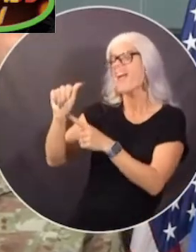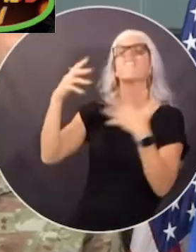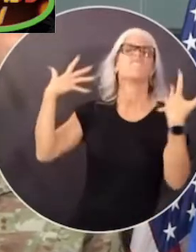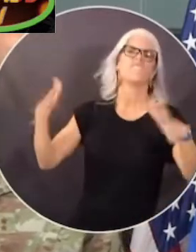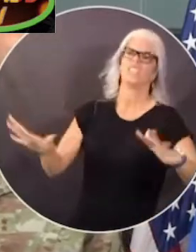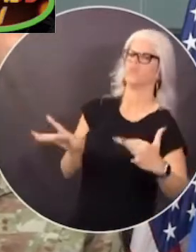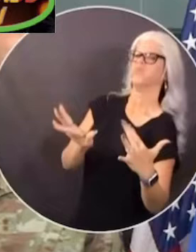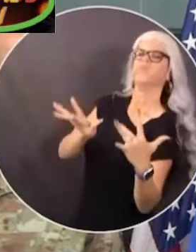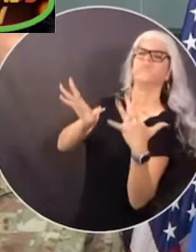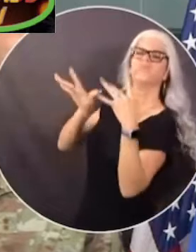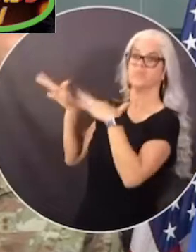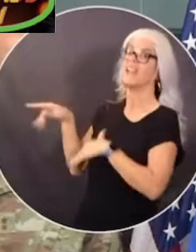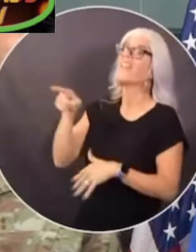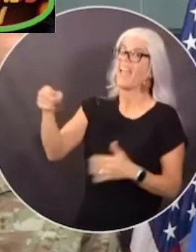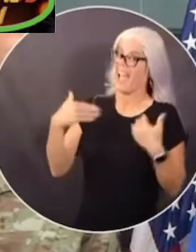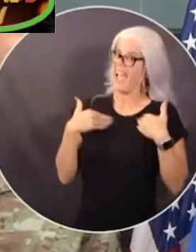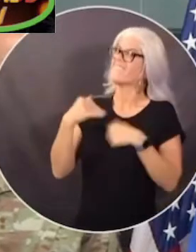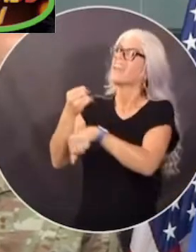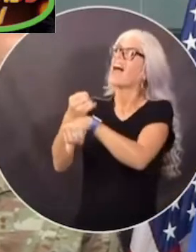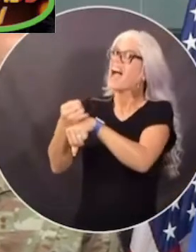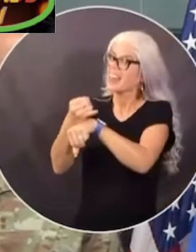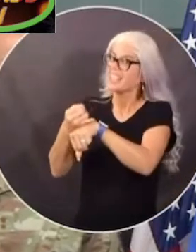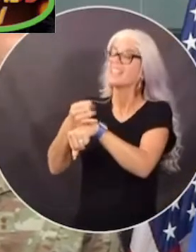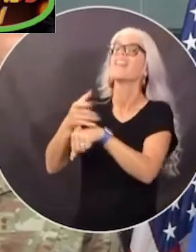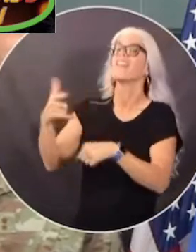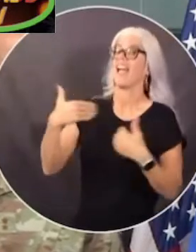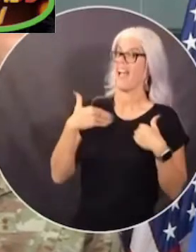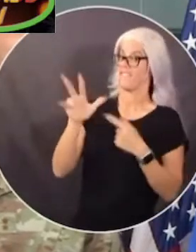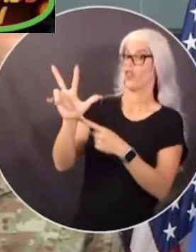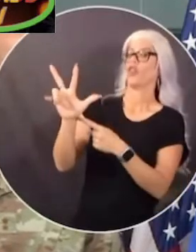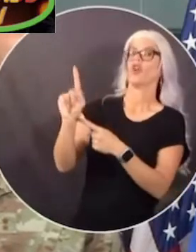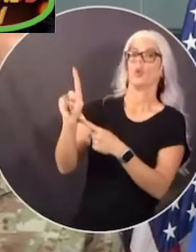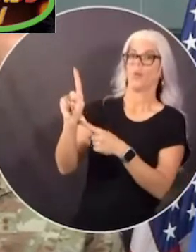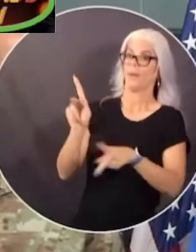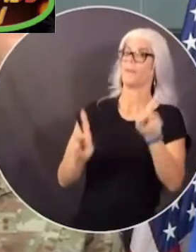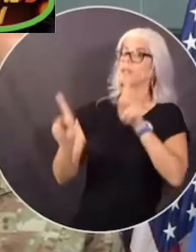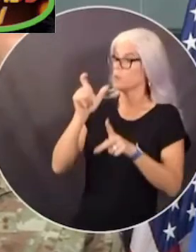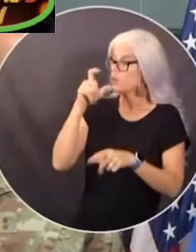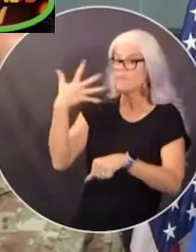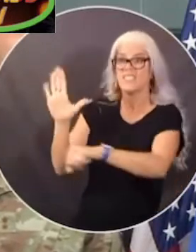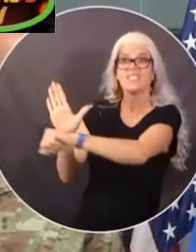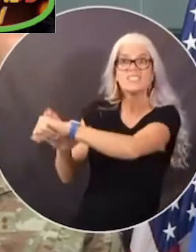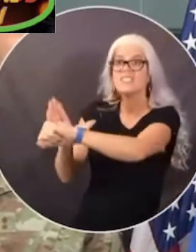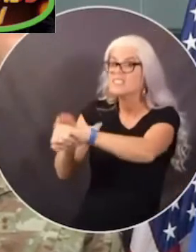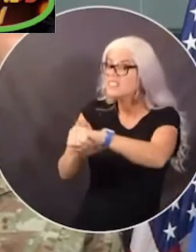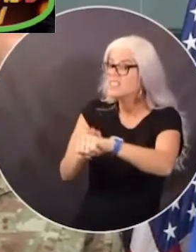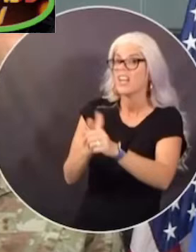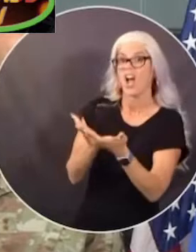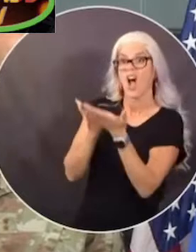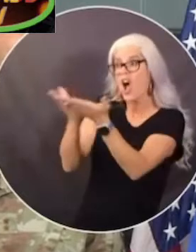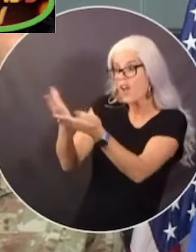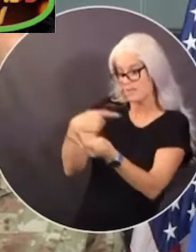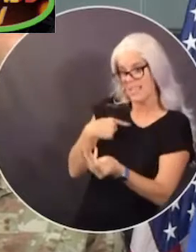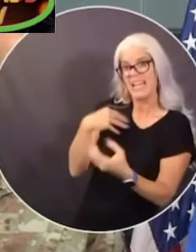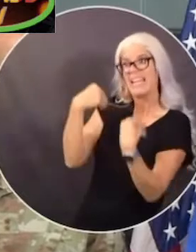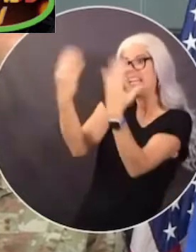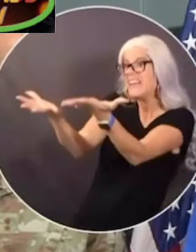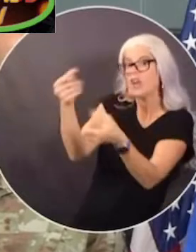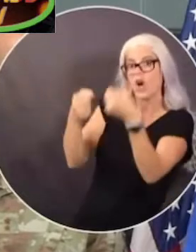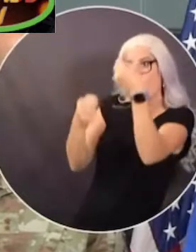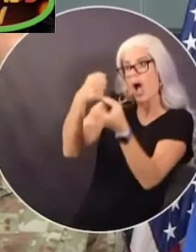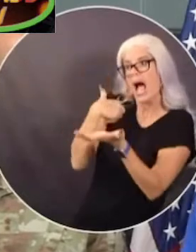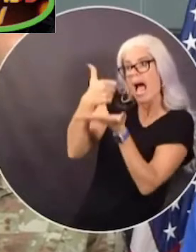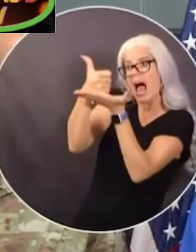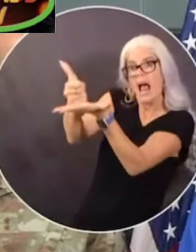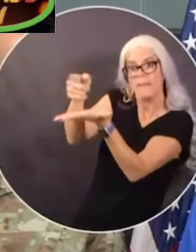island community where they had 31 people that were told, were offered, the transit. And they just said that